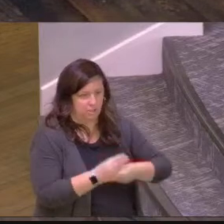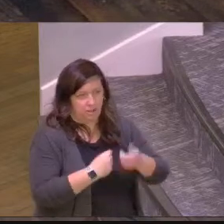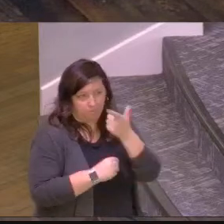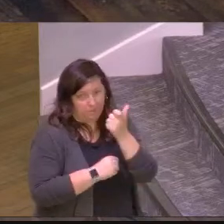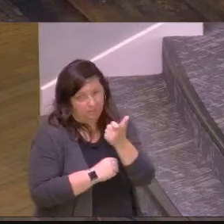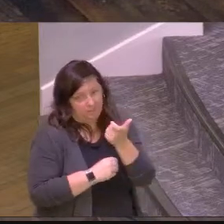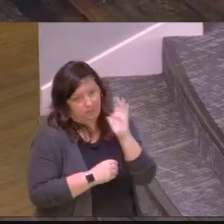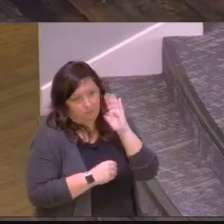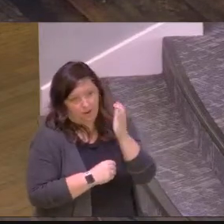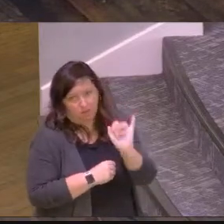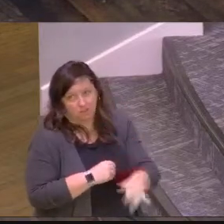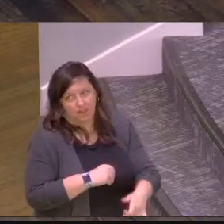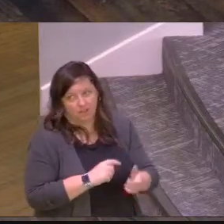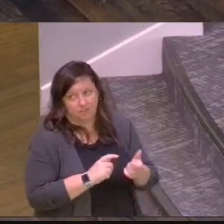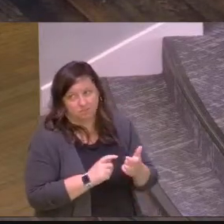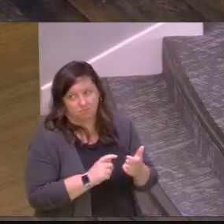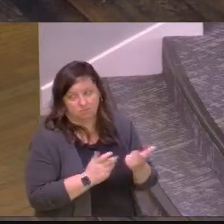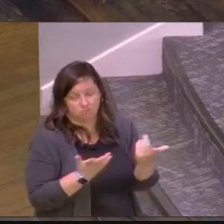issue.